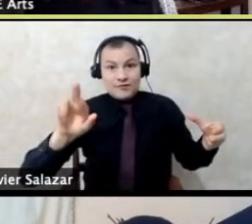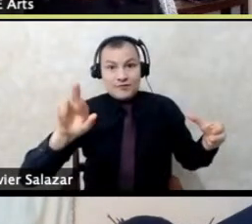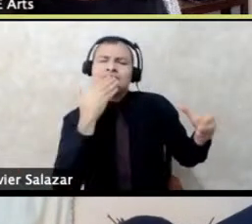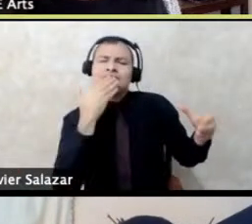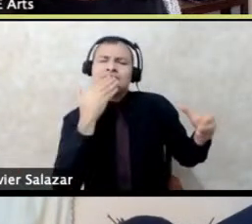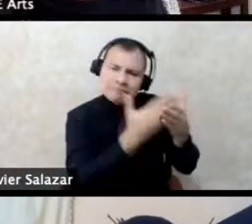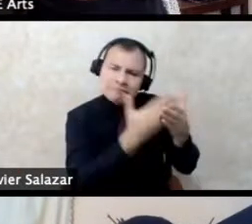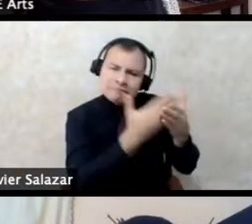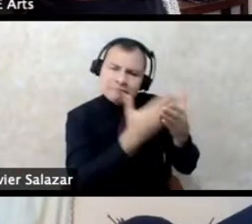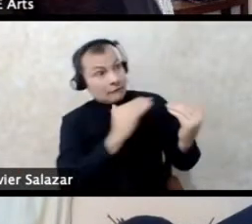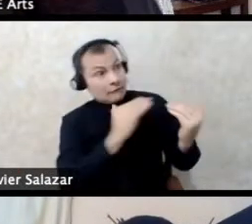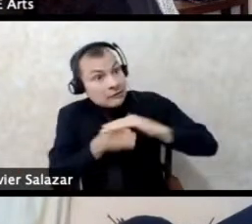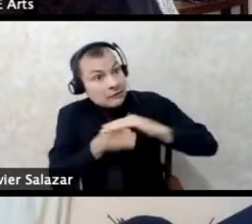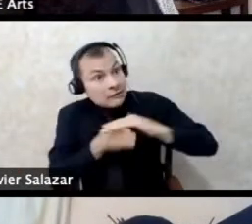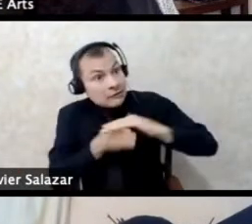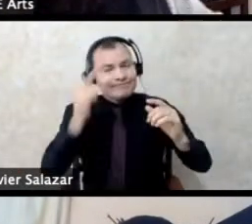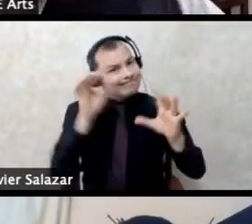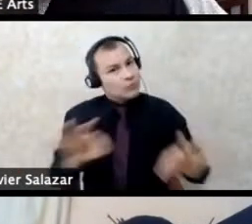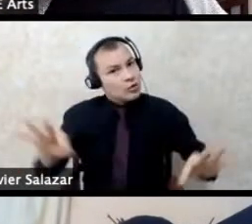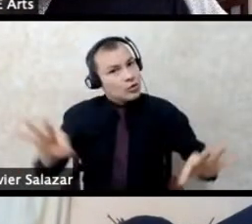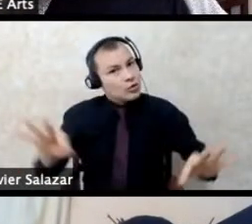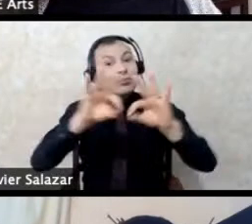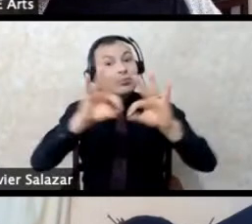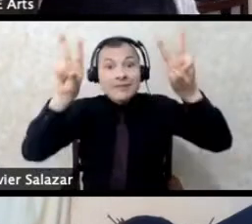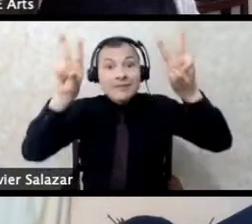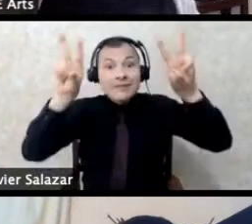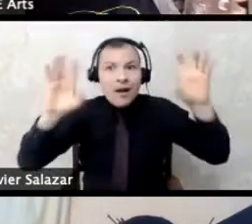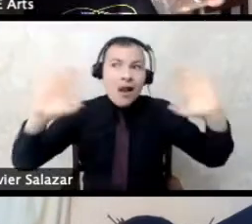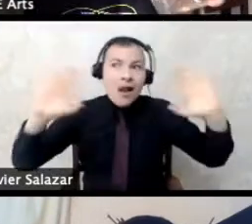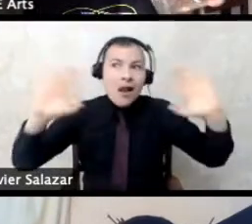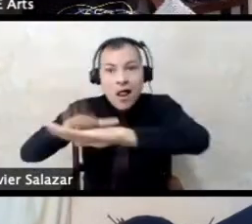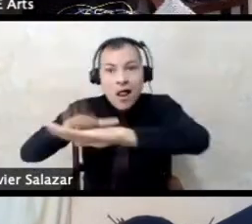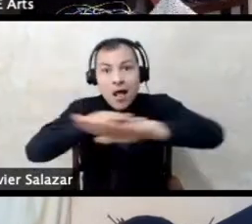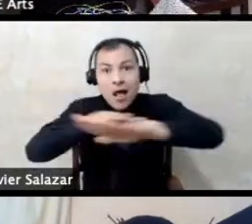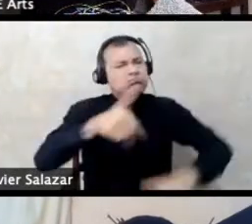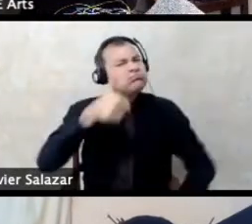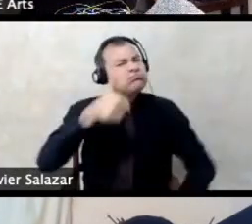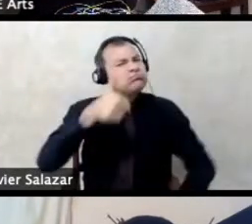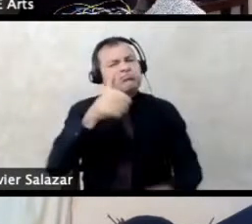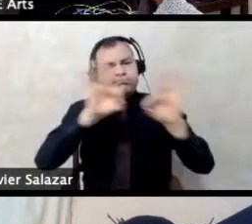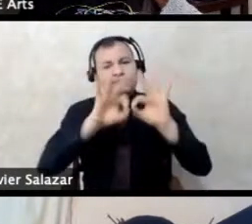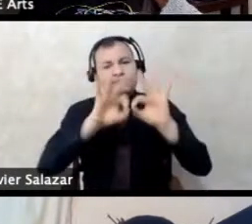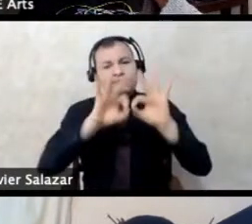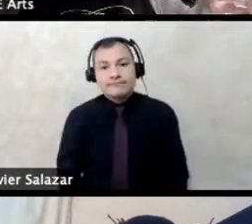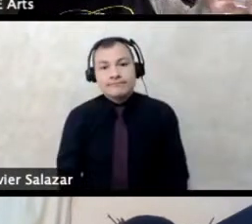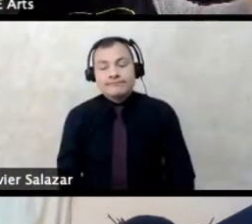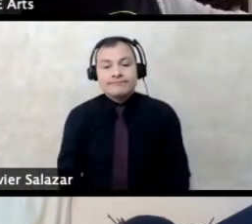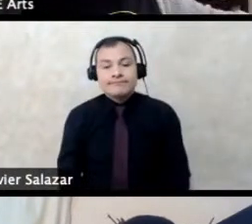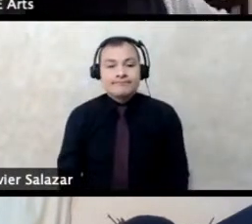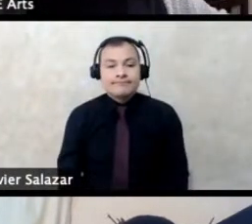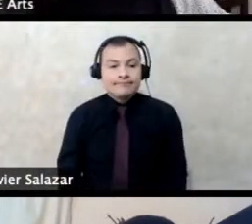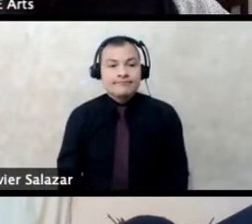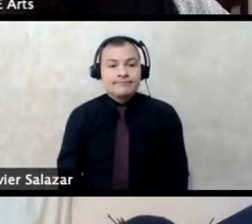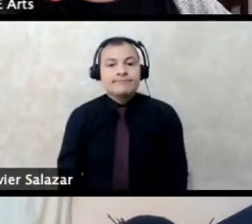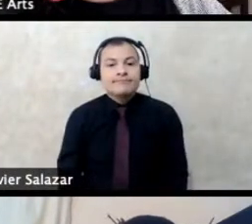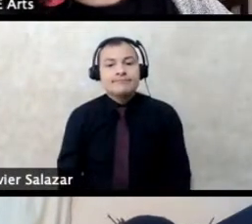We will start with music from hope. Our experience started back in Syria